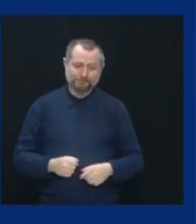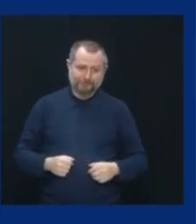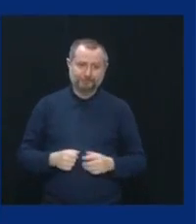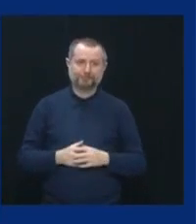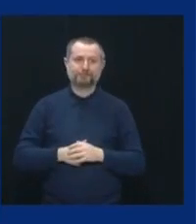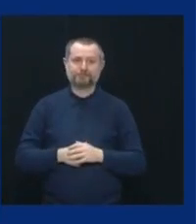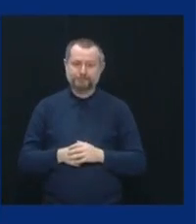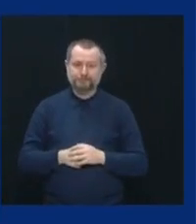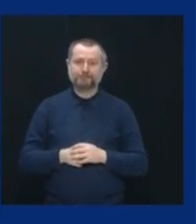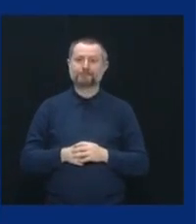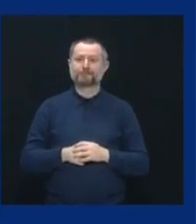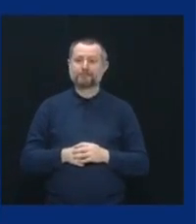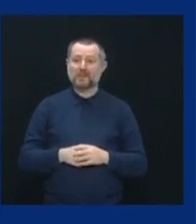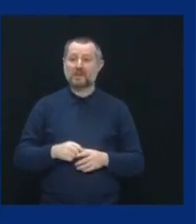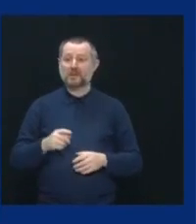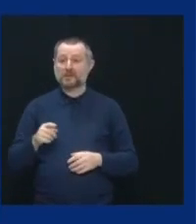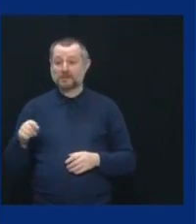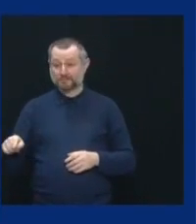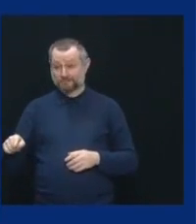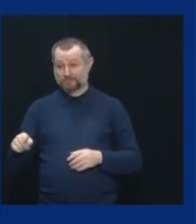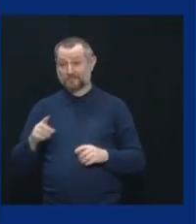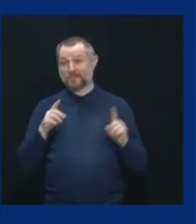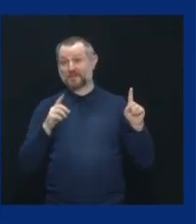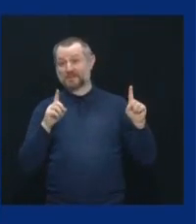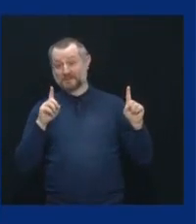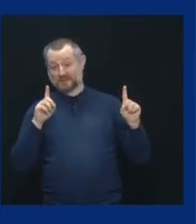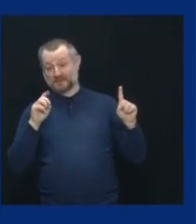The Department of Justice